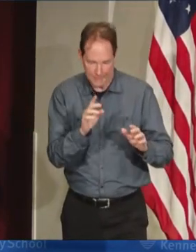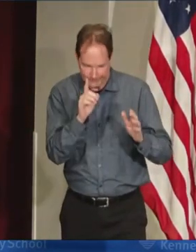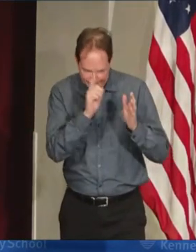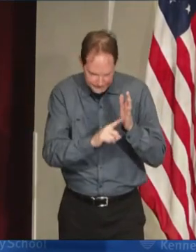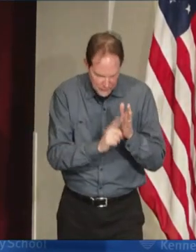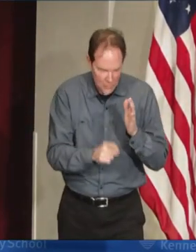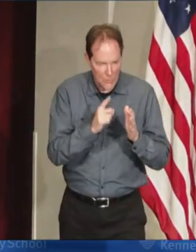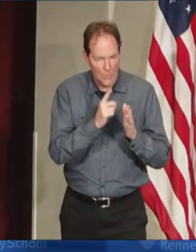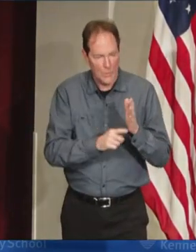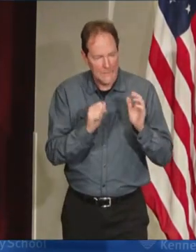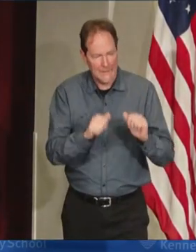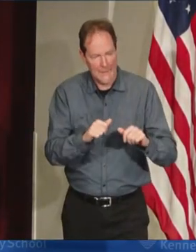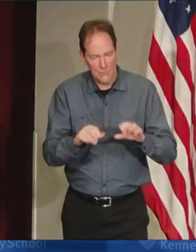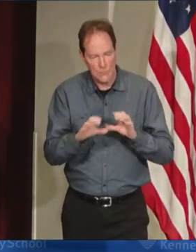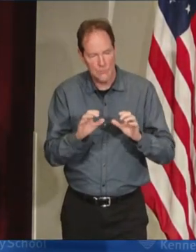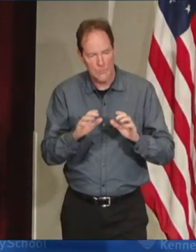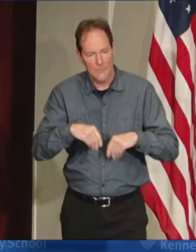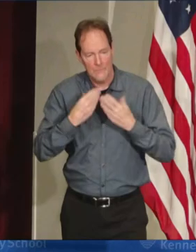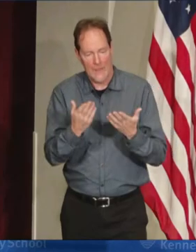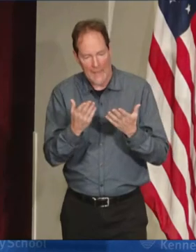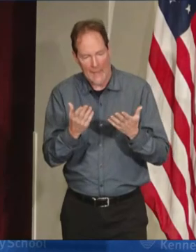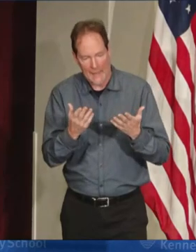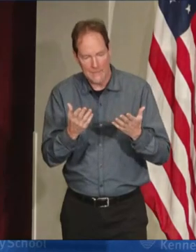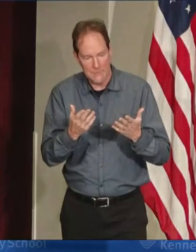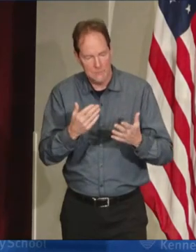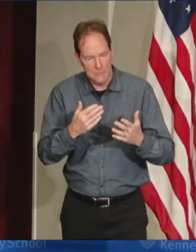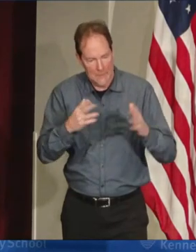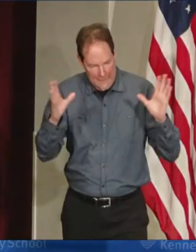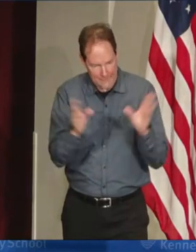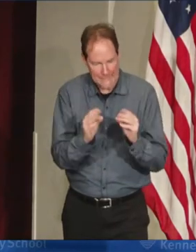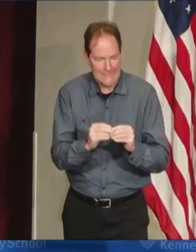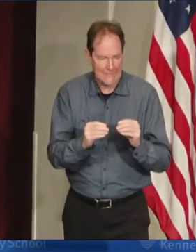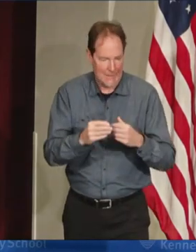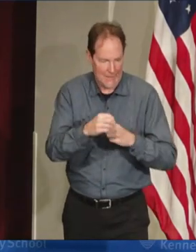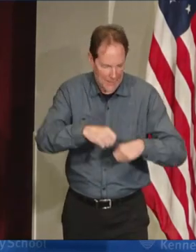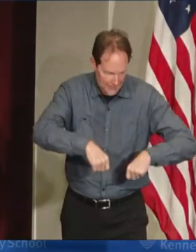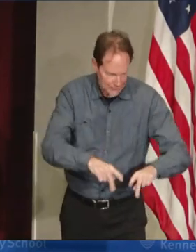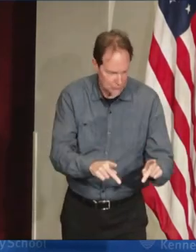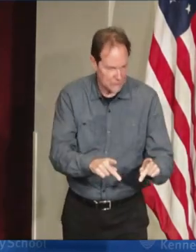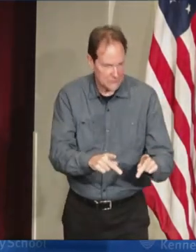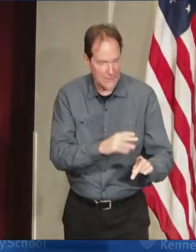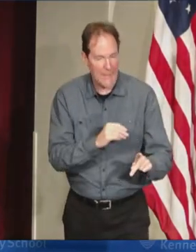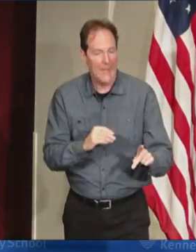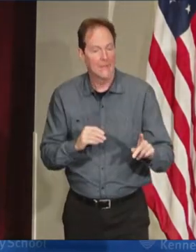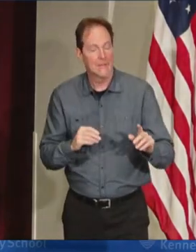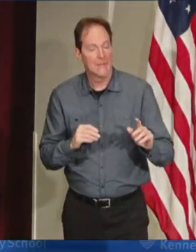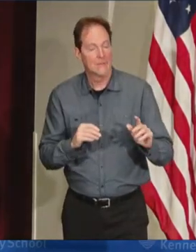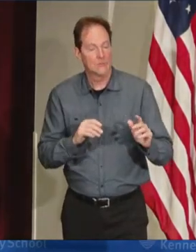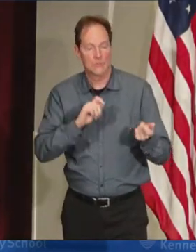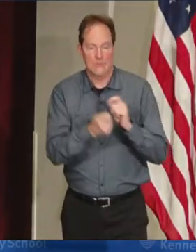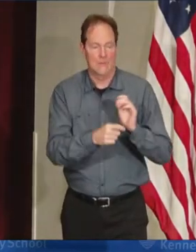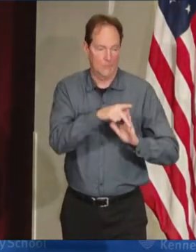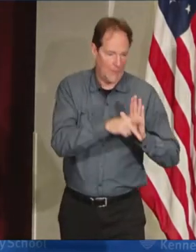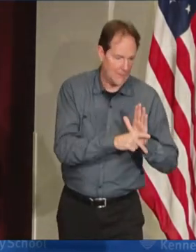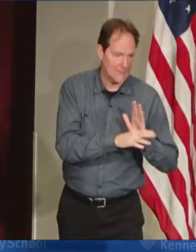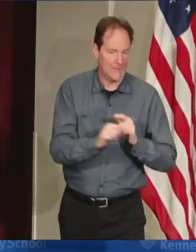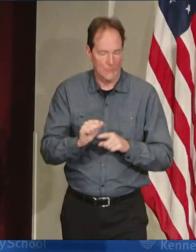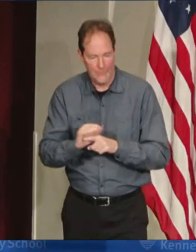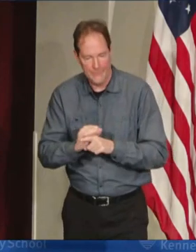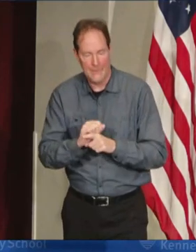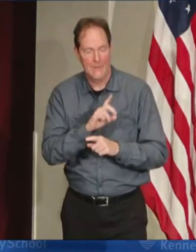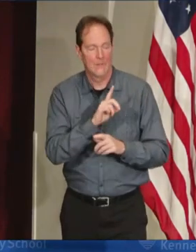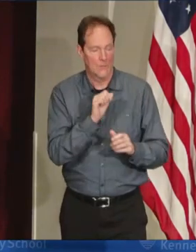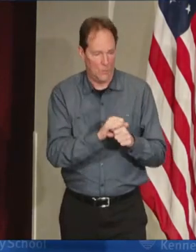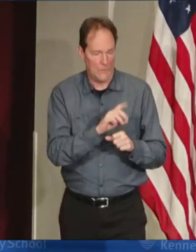provide convening opportunities, and to begin to change policies and practices. And I think, you know, work that Diana and